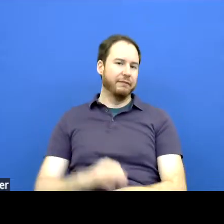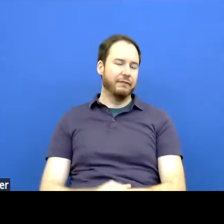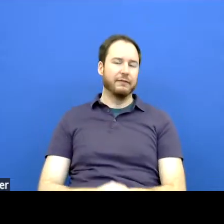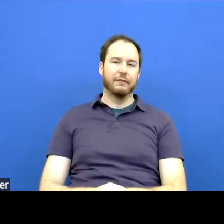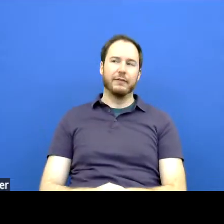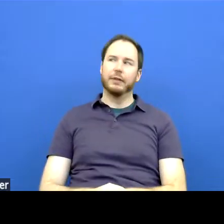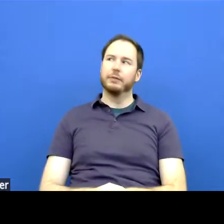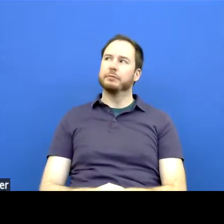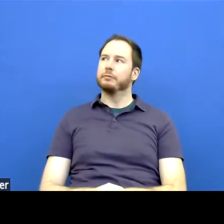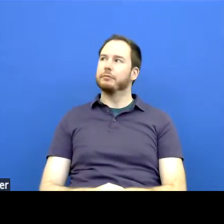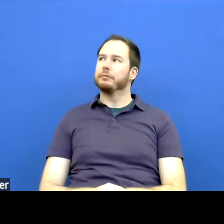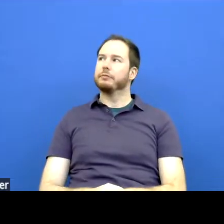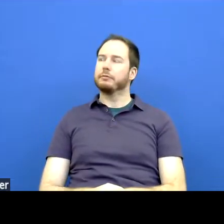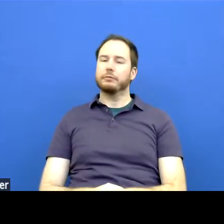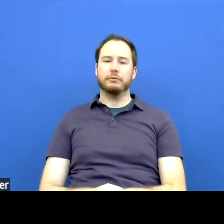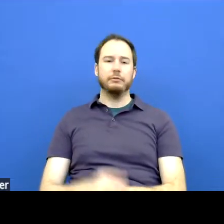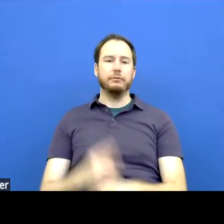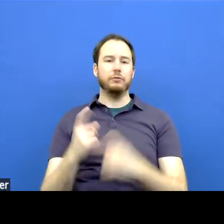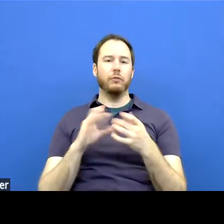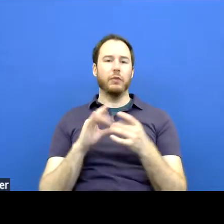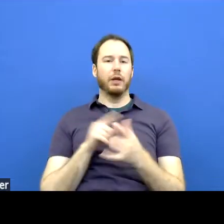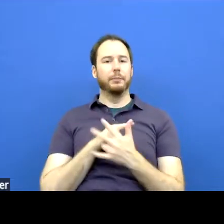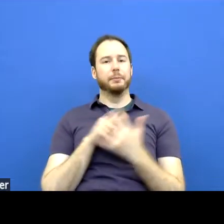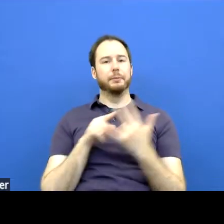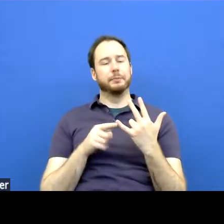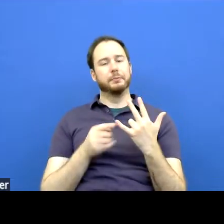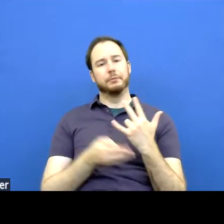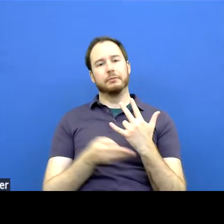So, any other questions, comments?